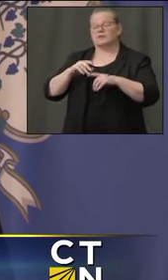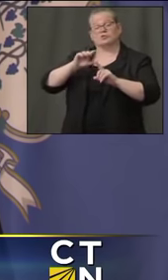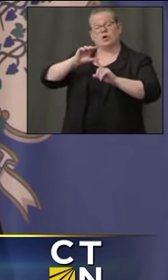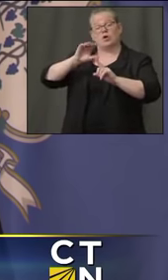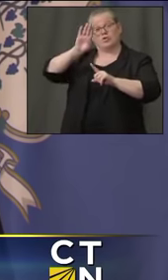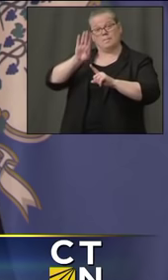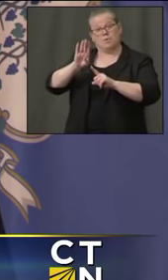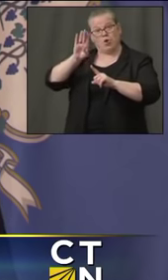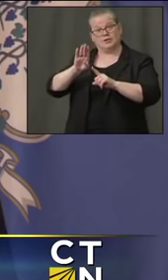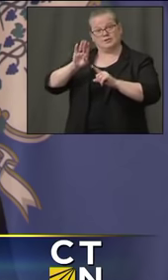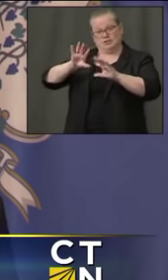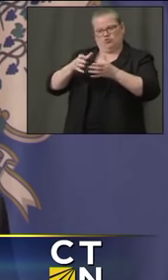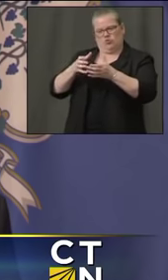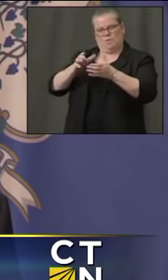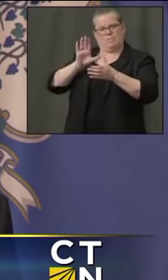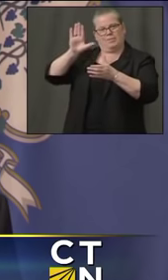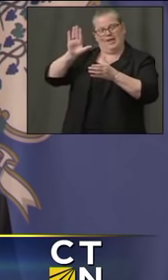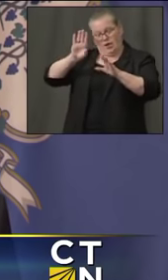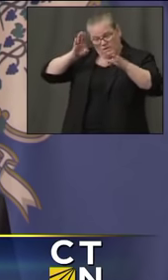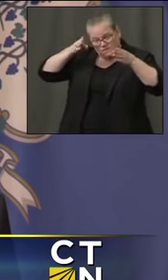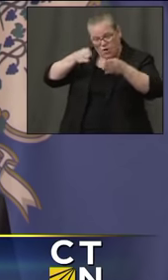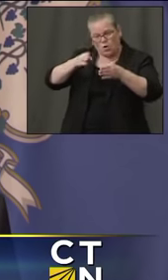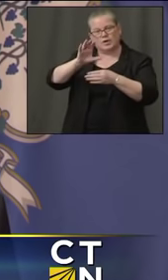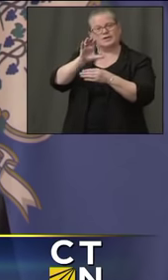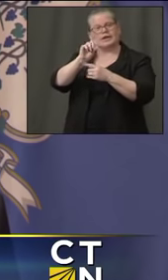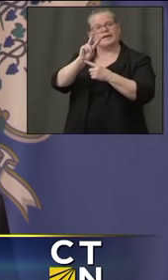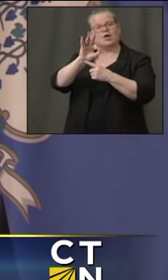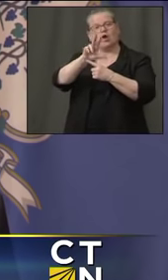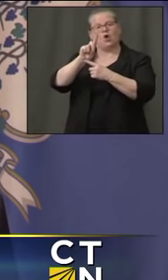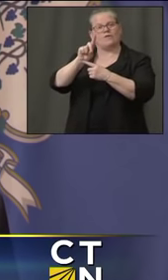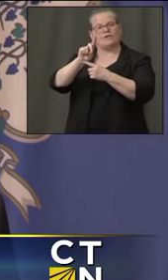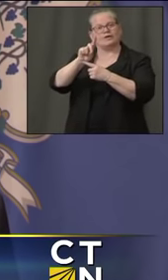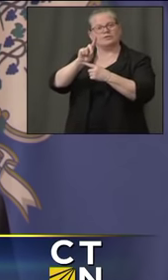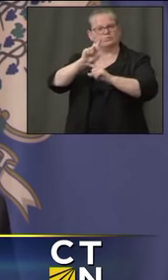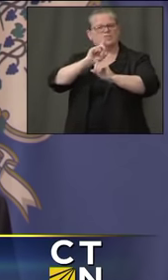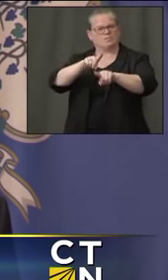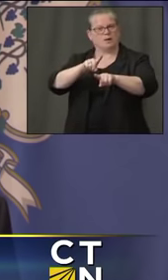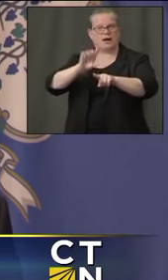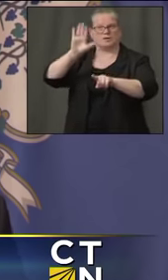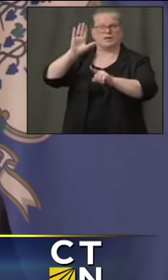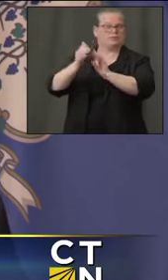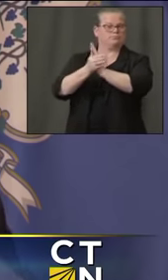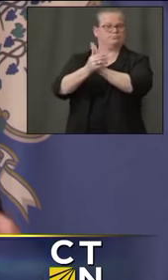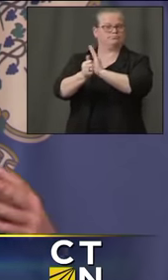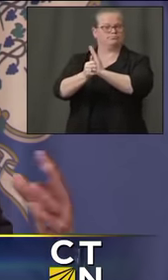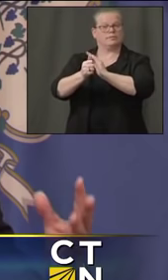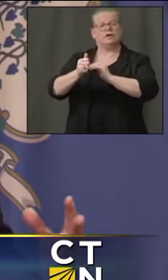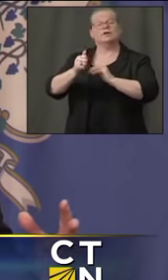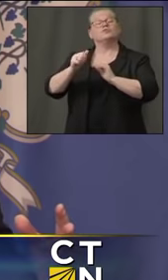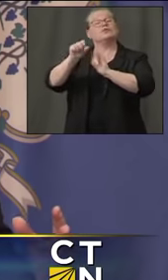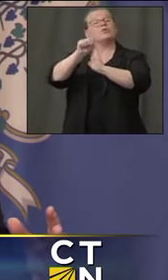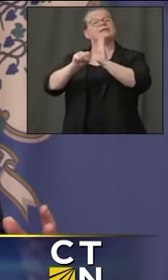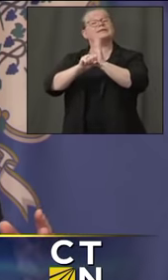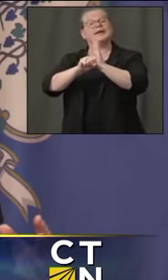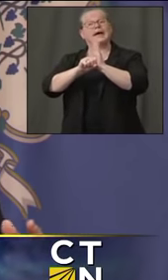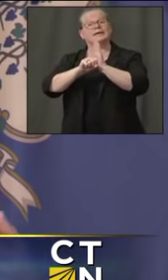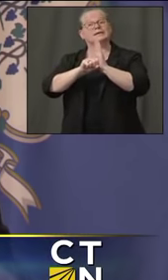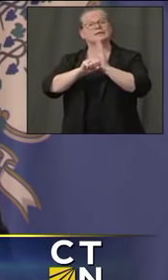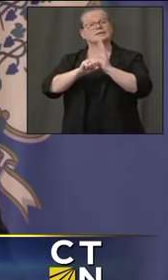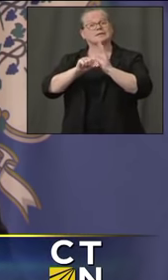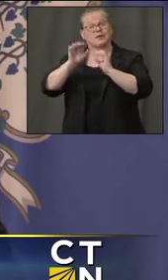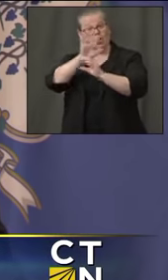COVID responses. And they're being used by most of our neighboring states, so it's one more way that we can better coordinate our efforts